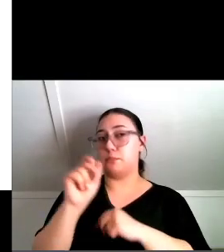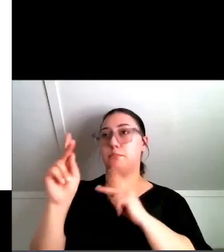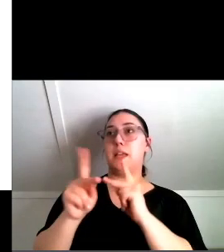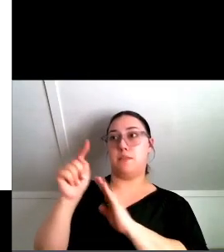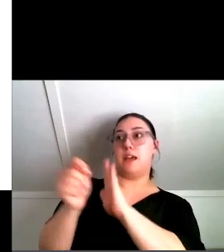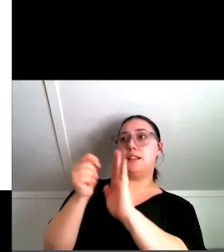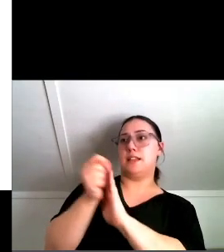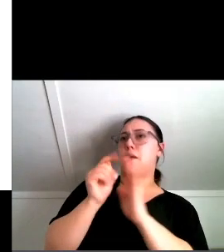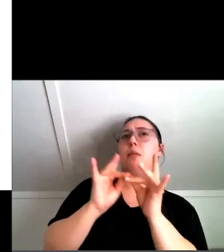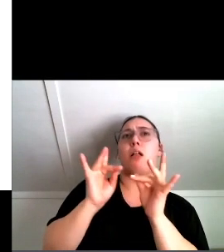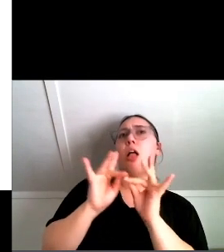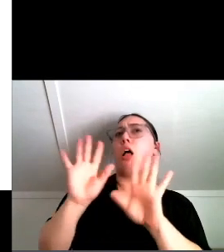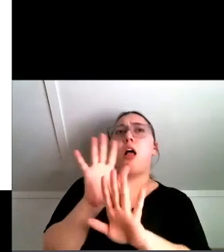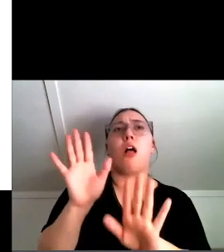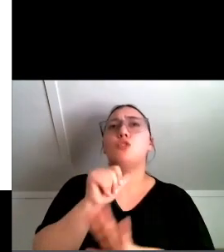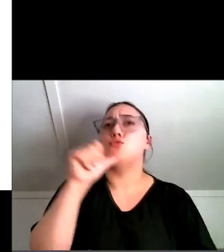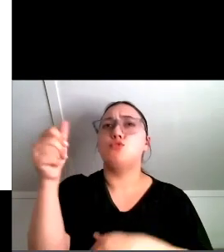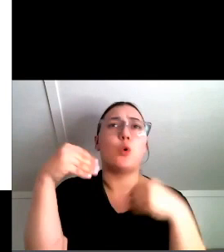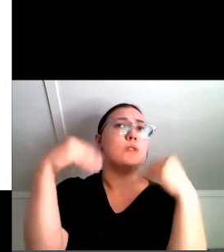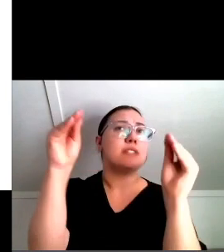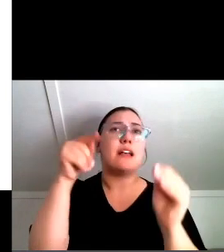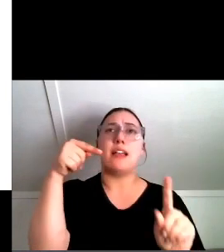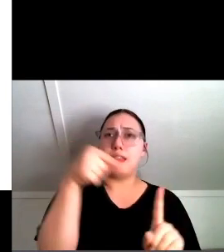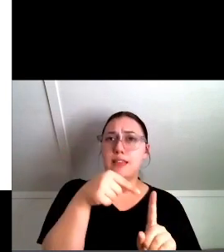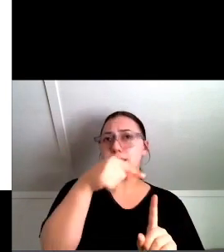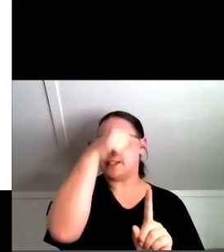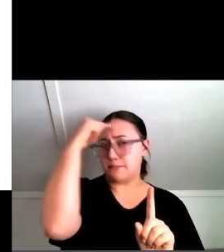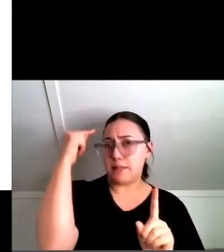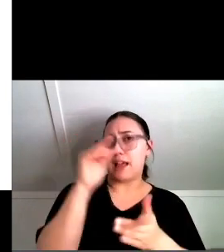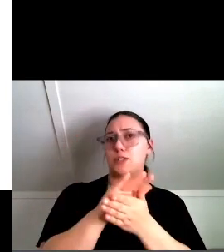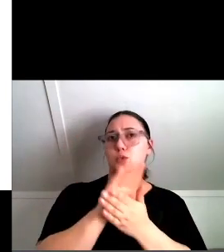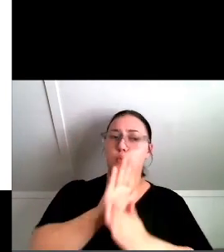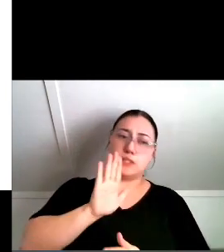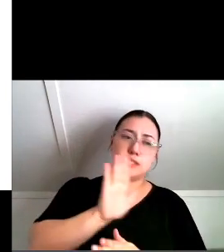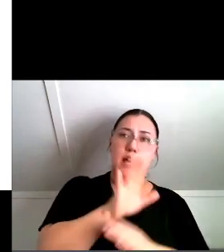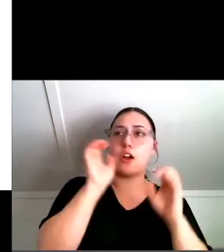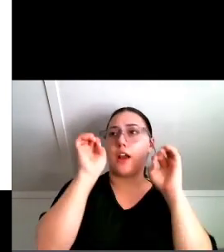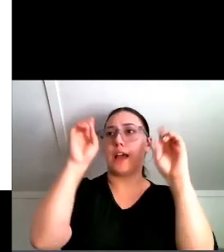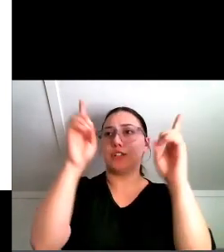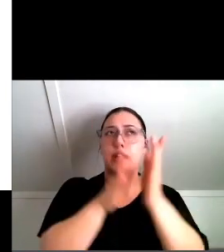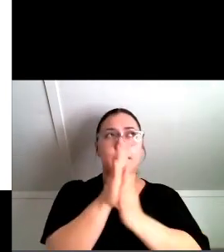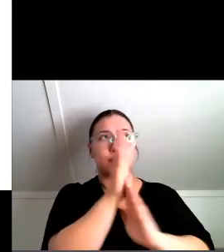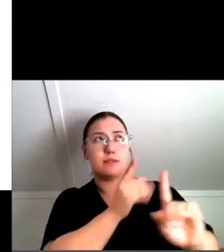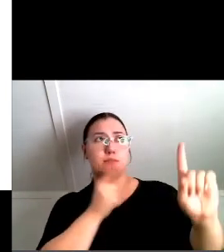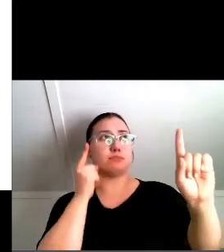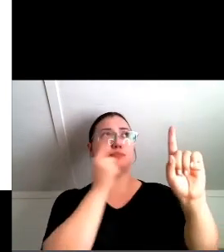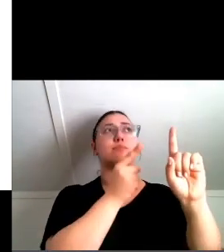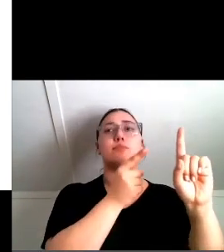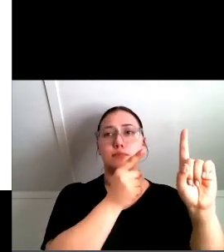school because it's a black school, has an educational mission that is inspired by